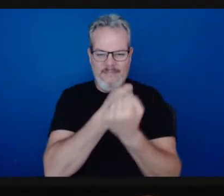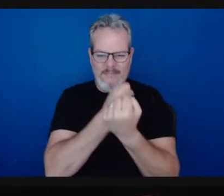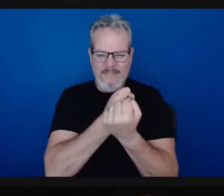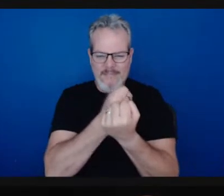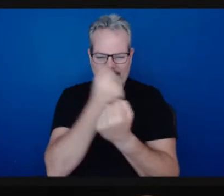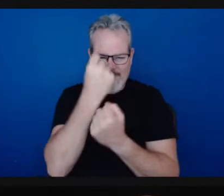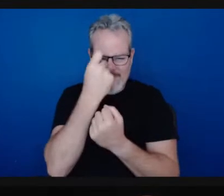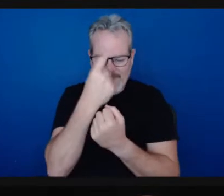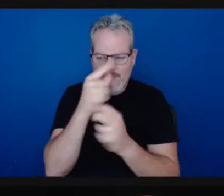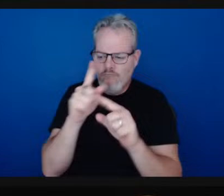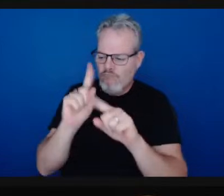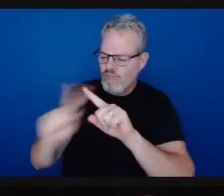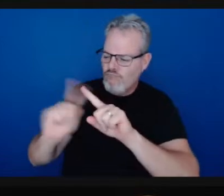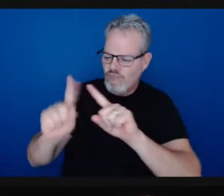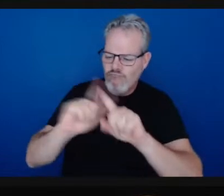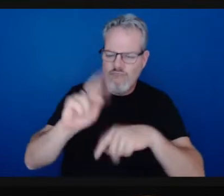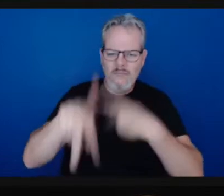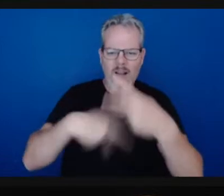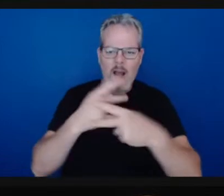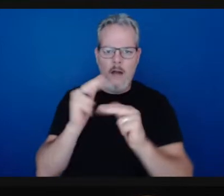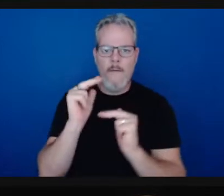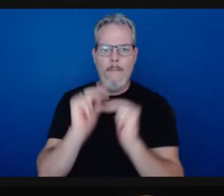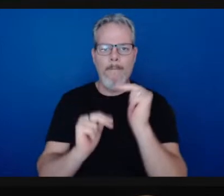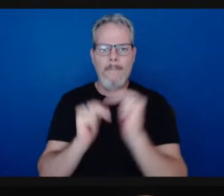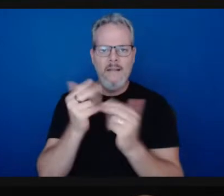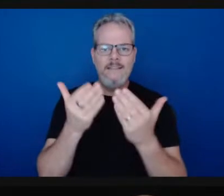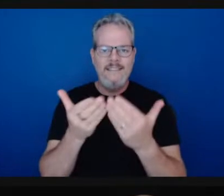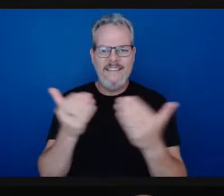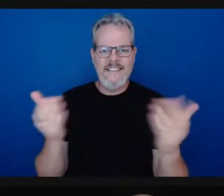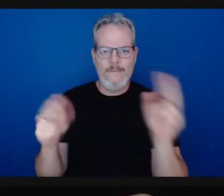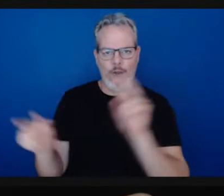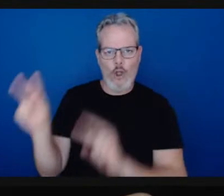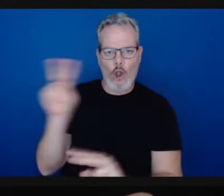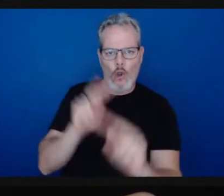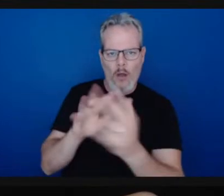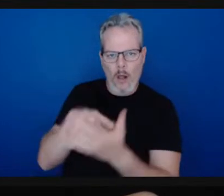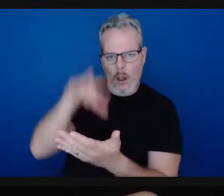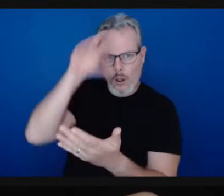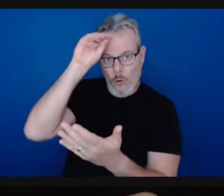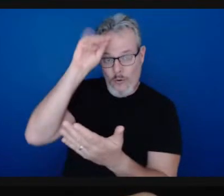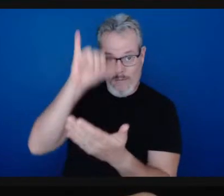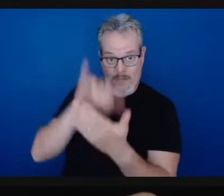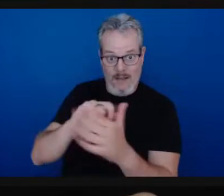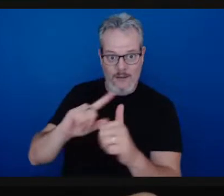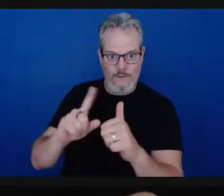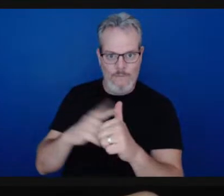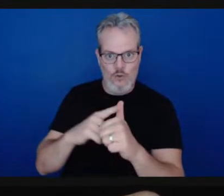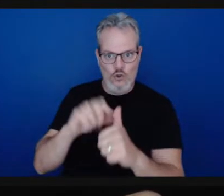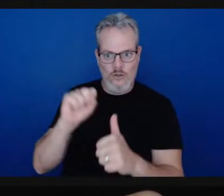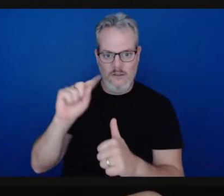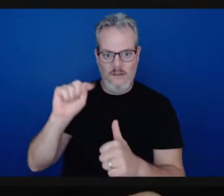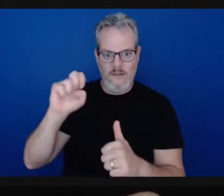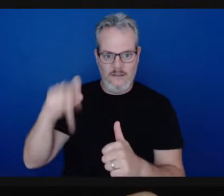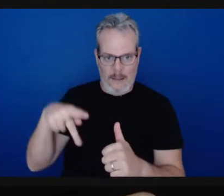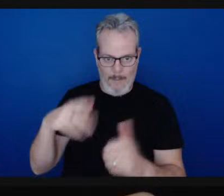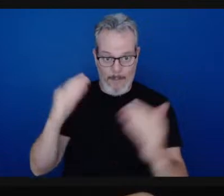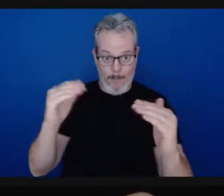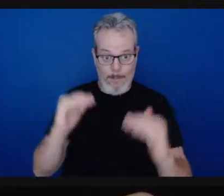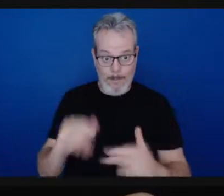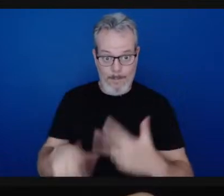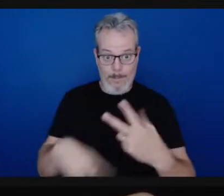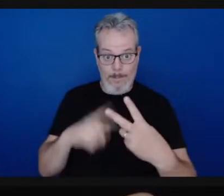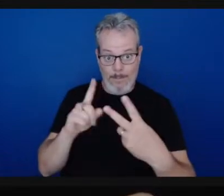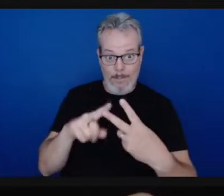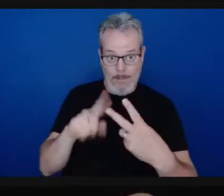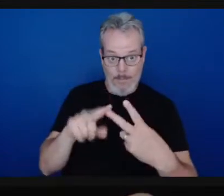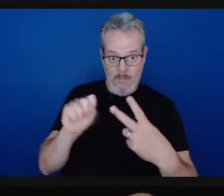at as well. So that's step one of it. And step two,